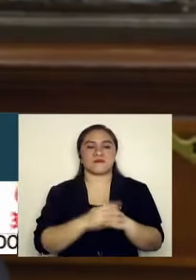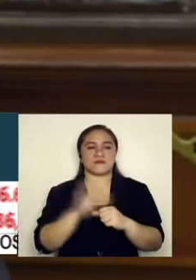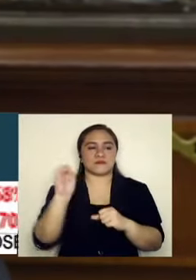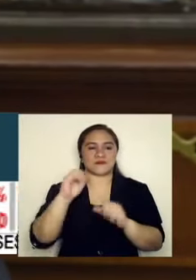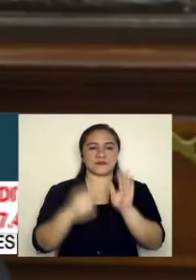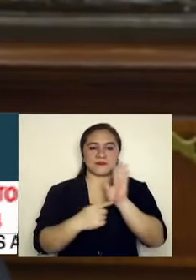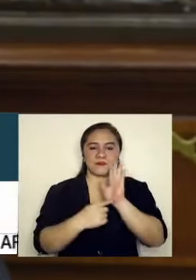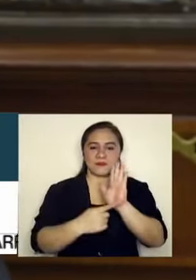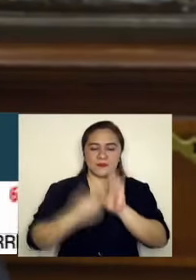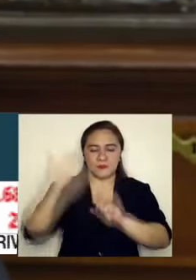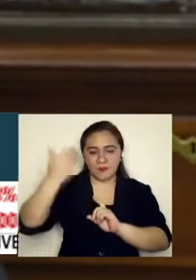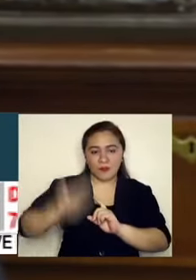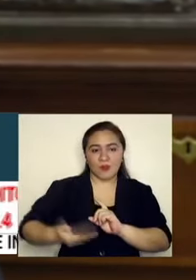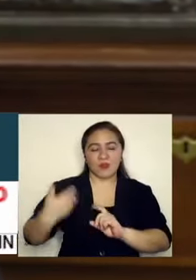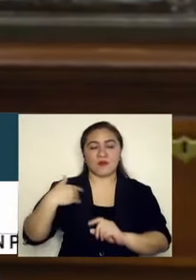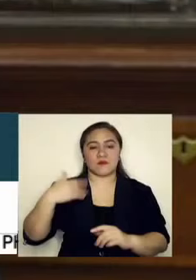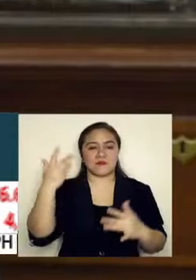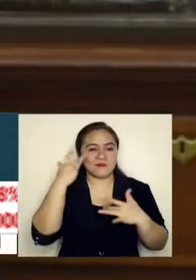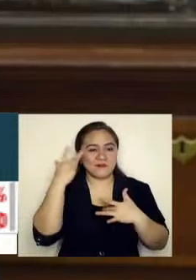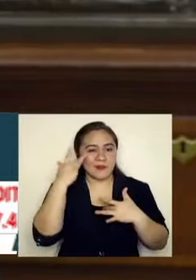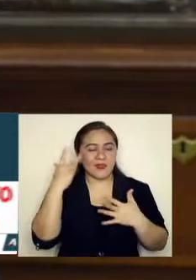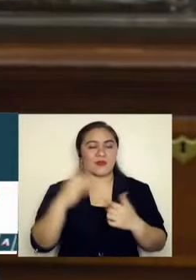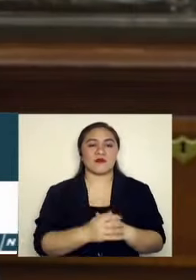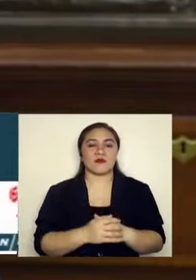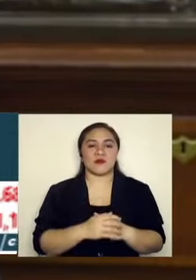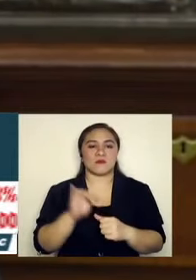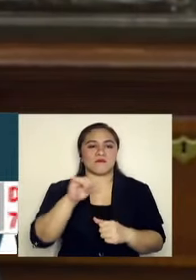had it, and you are not going to die.